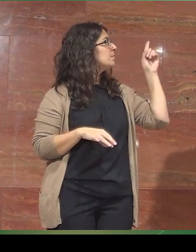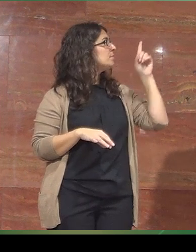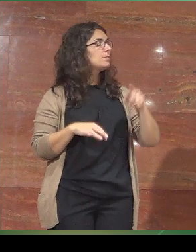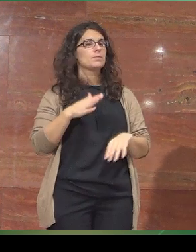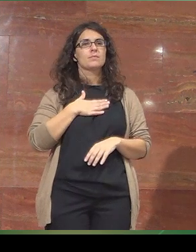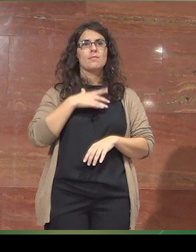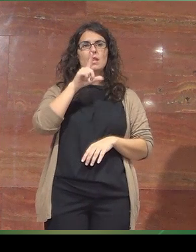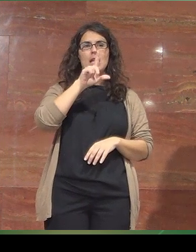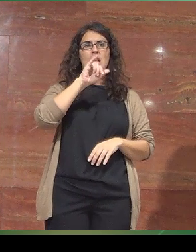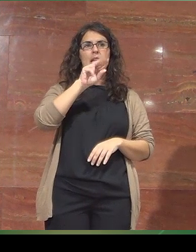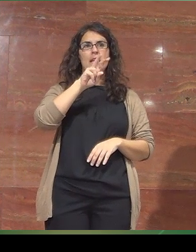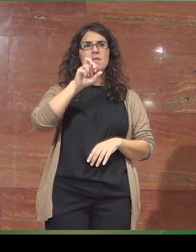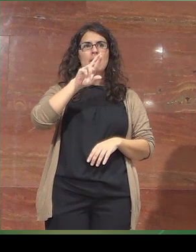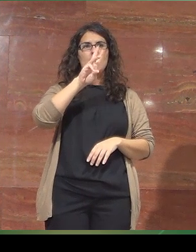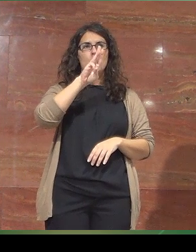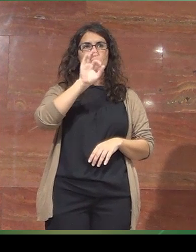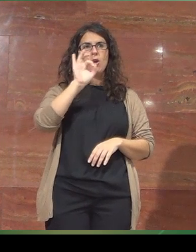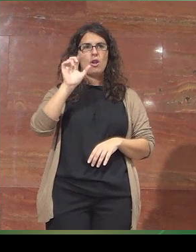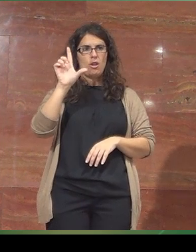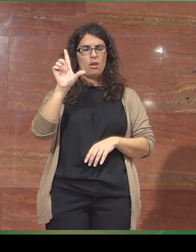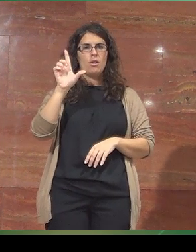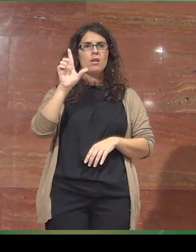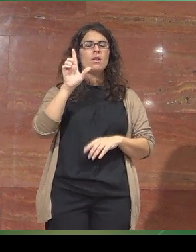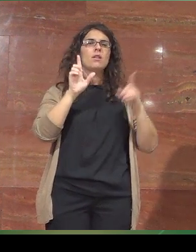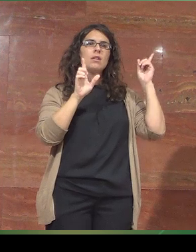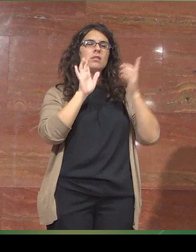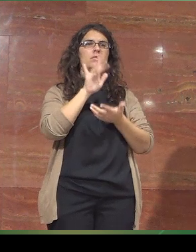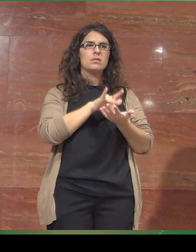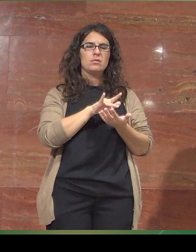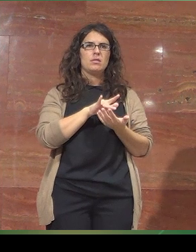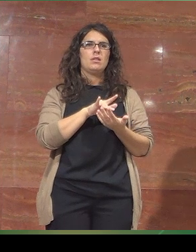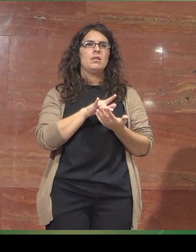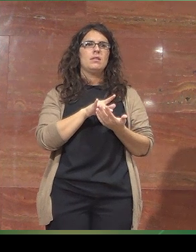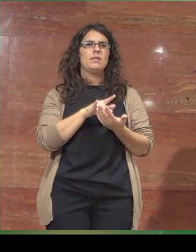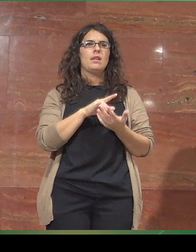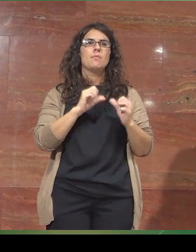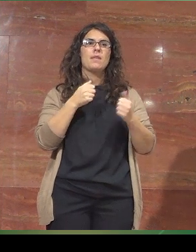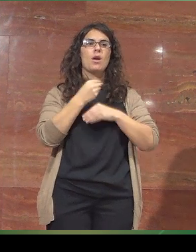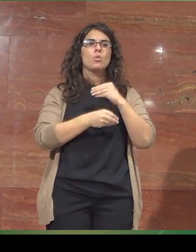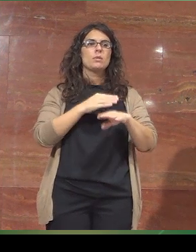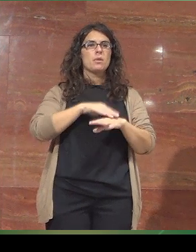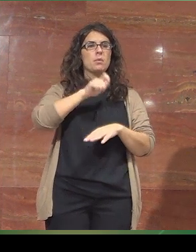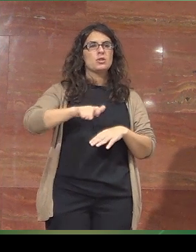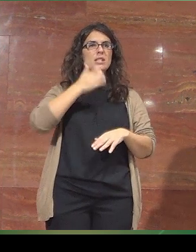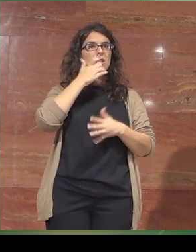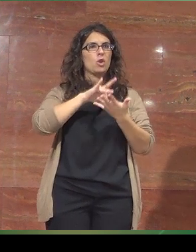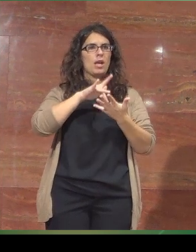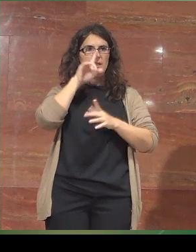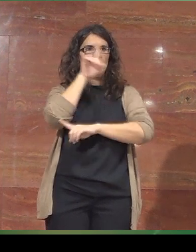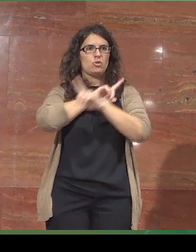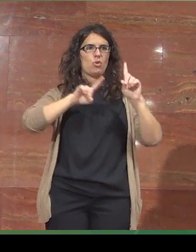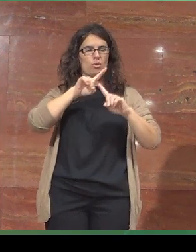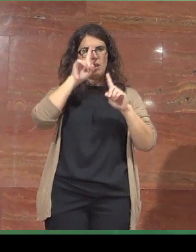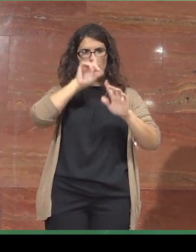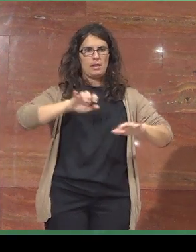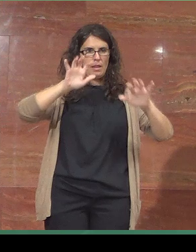learning disability, but helps everybody who needs to know they're coming out of the railway station, they need to find the bus station. Which